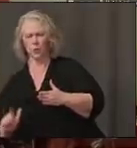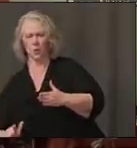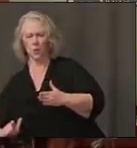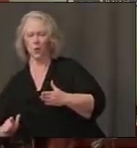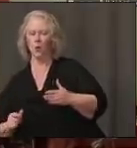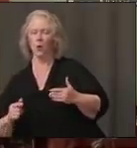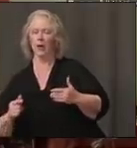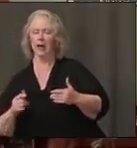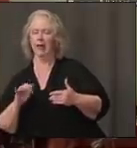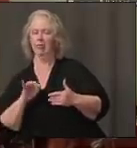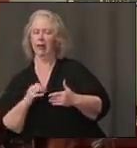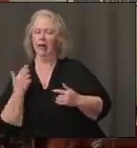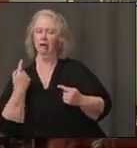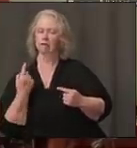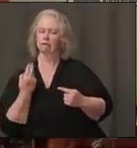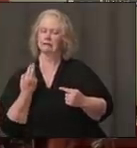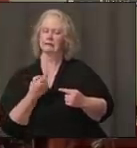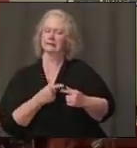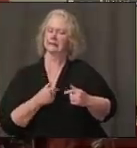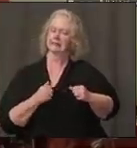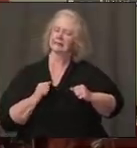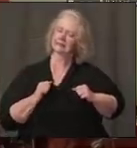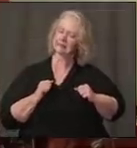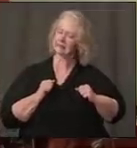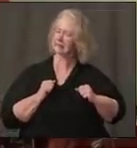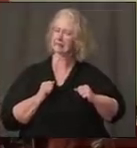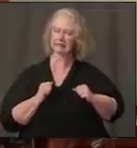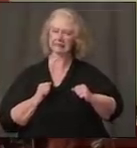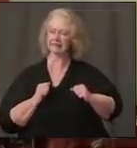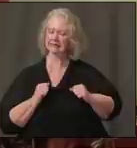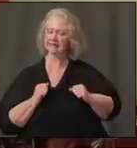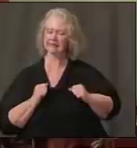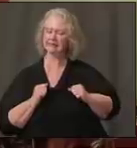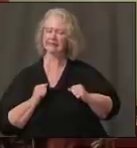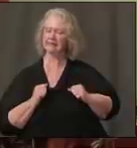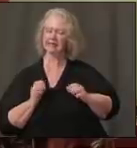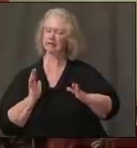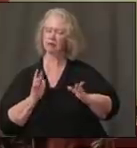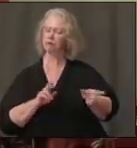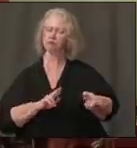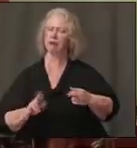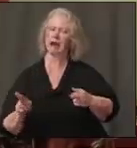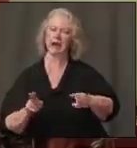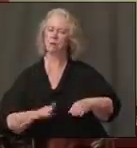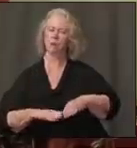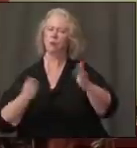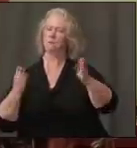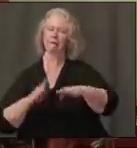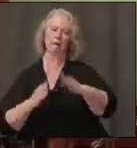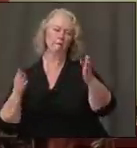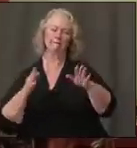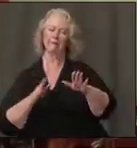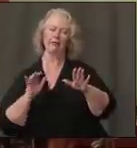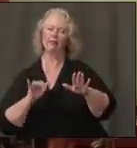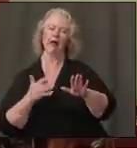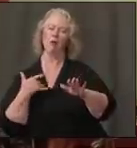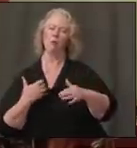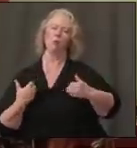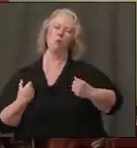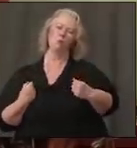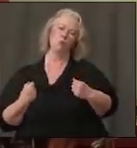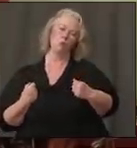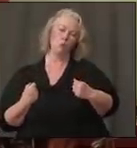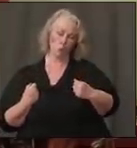hesitant, or the state should be hesitant about rushing into opening those. I